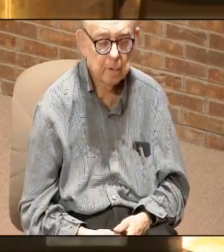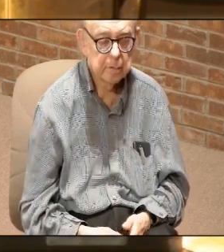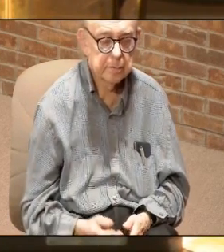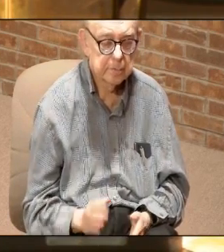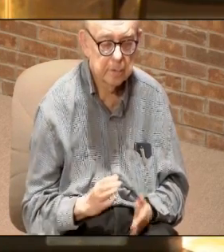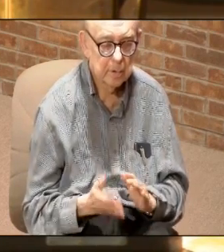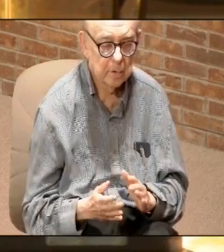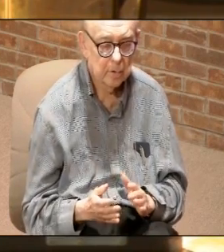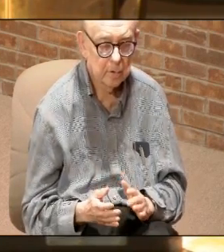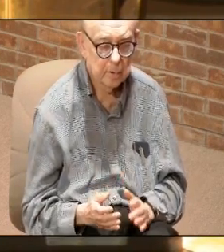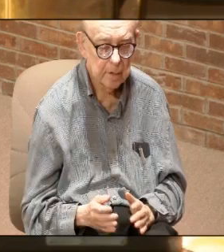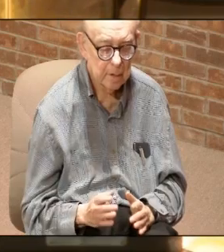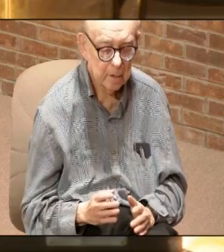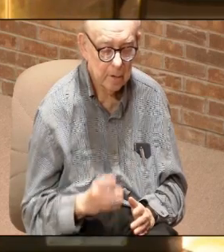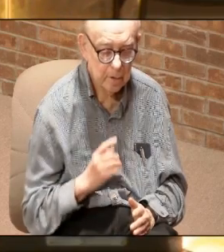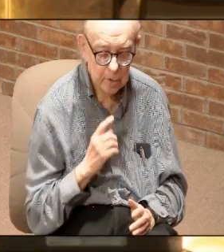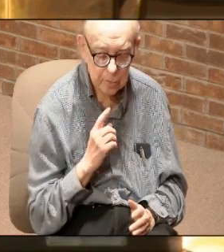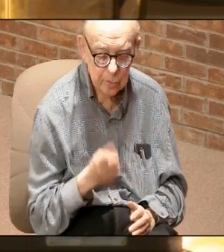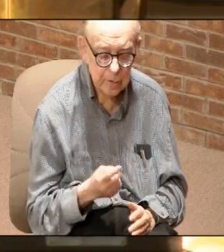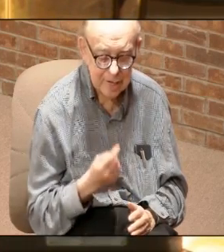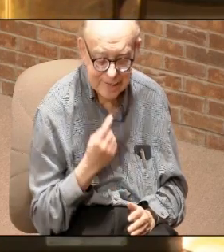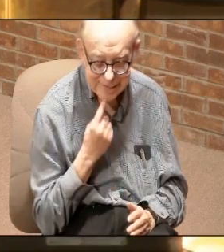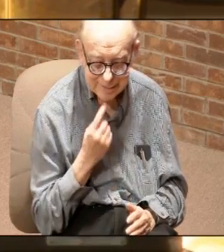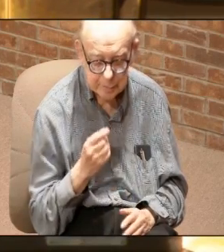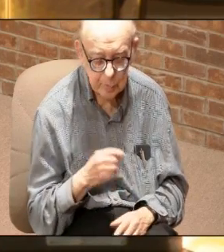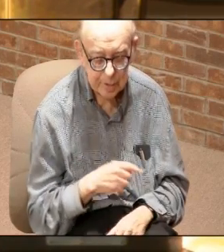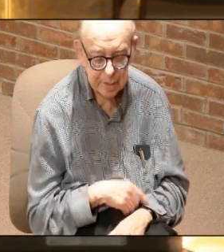It became a very disappointing time.